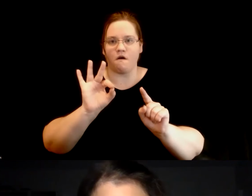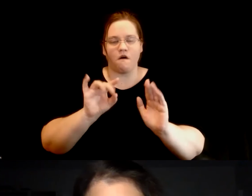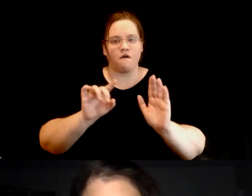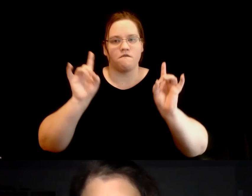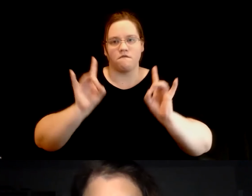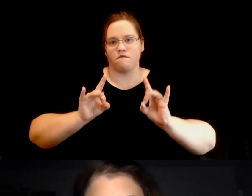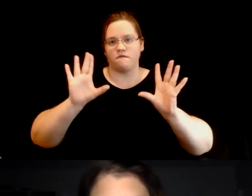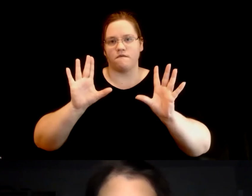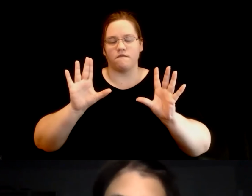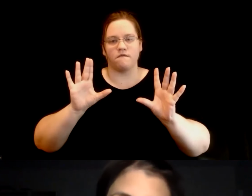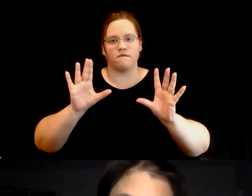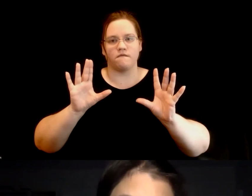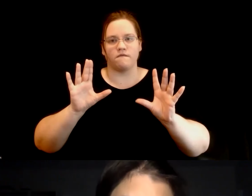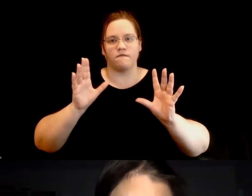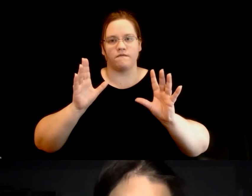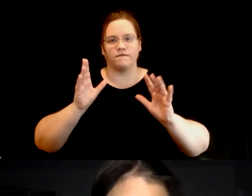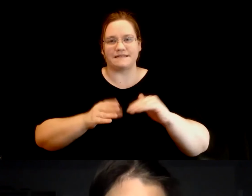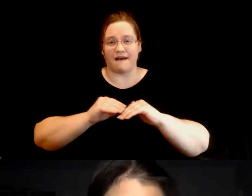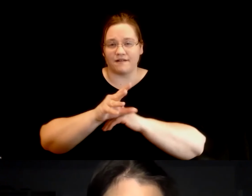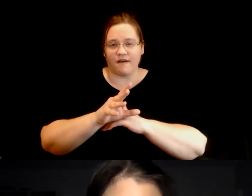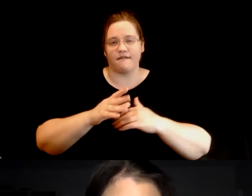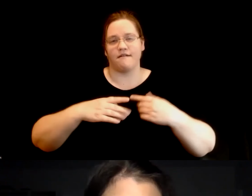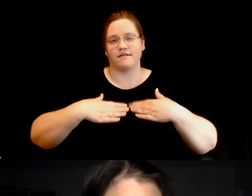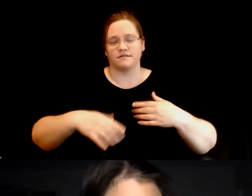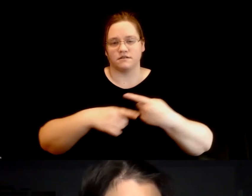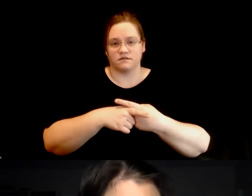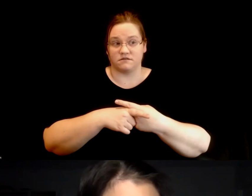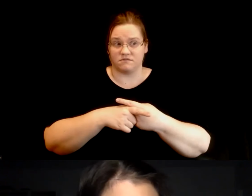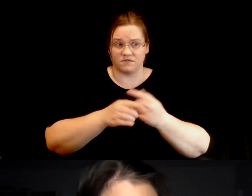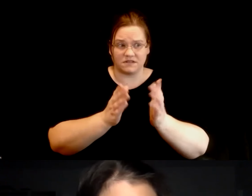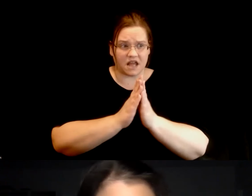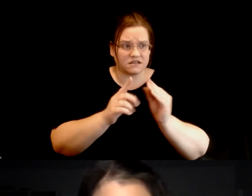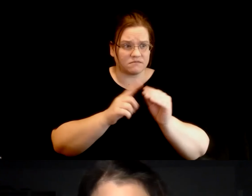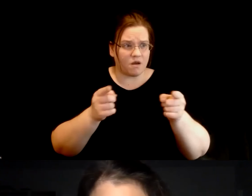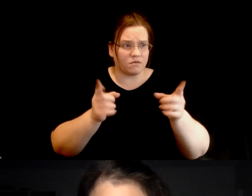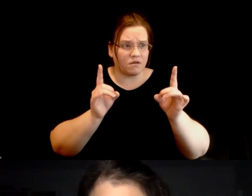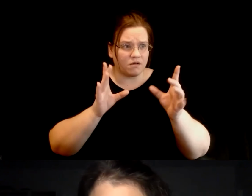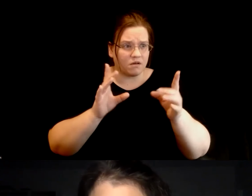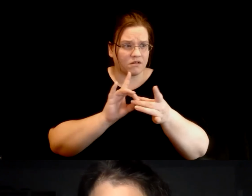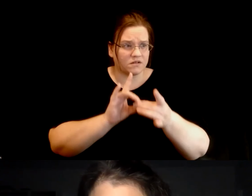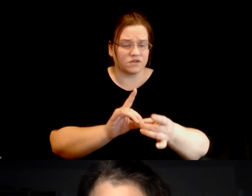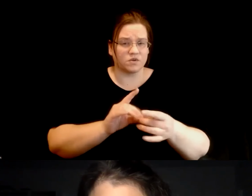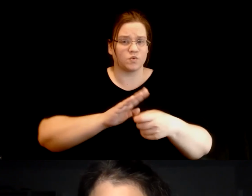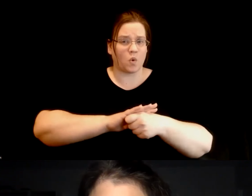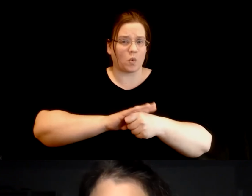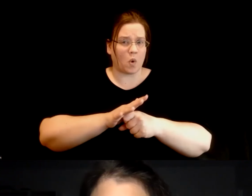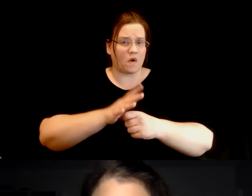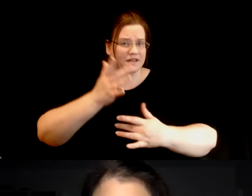effects. But I'm actually also wondering, is this asking about adverse events to just a COVID